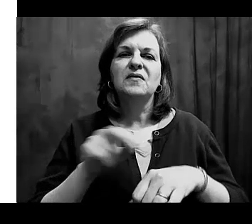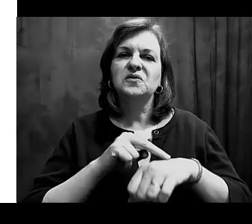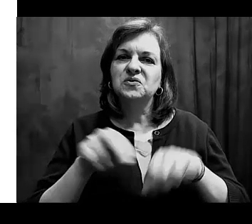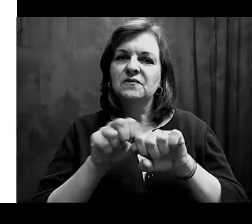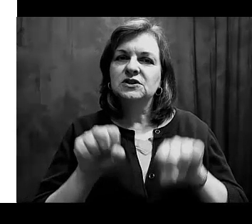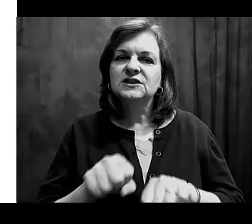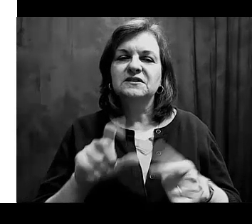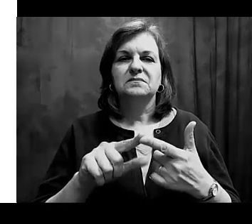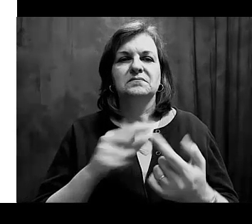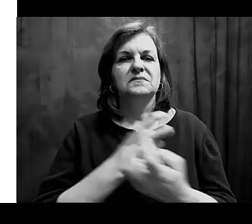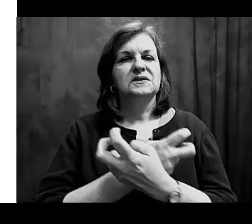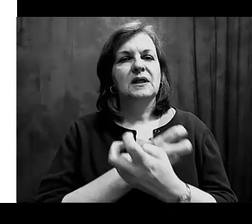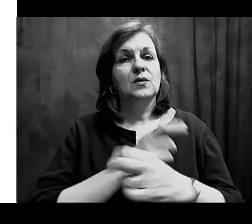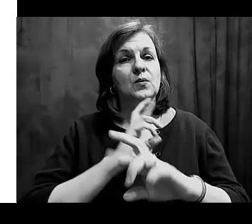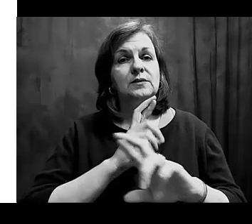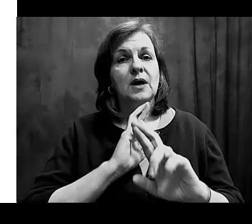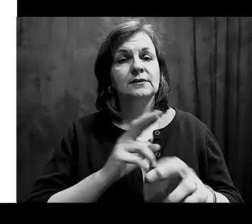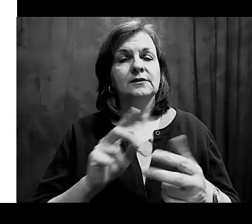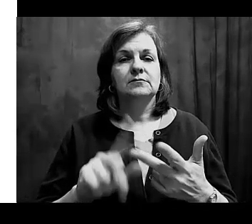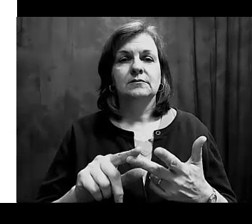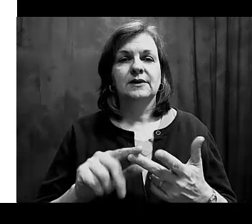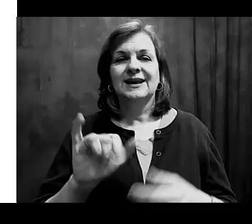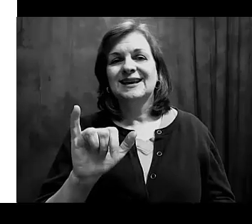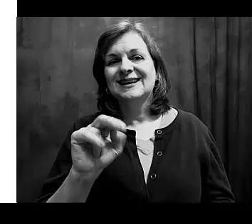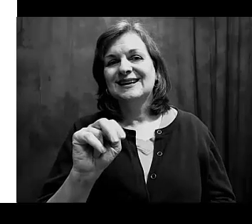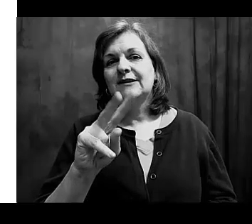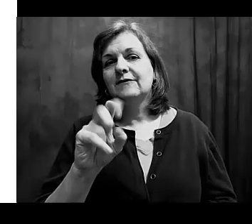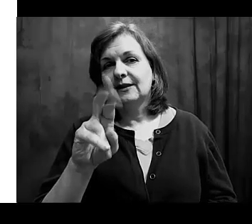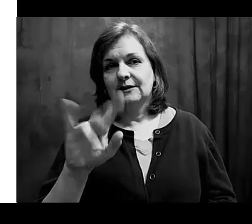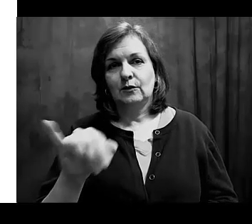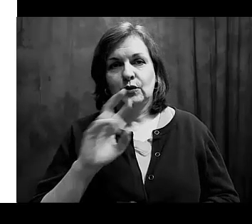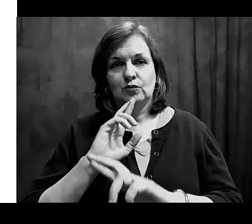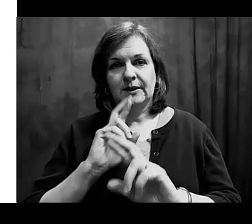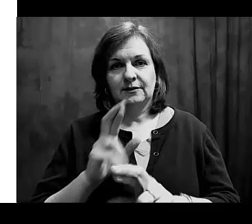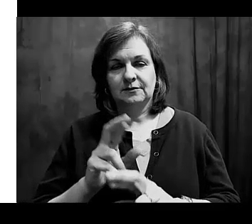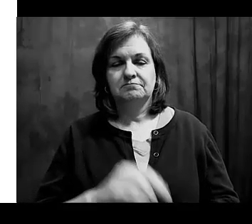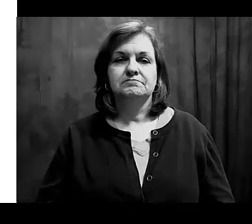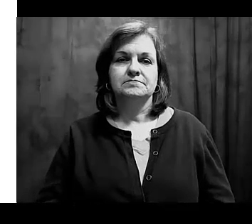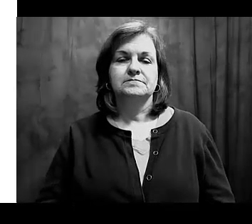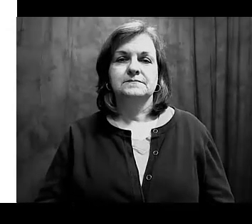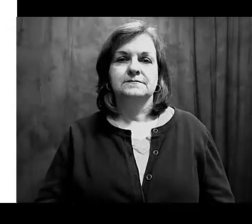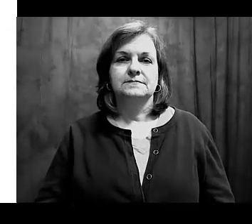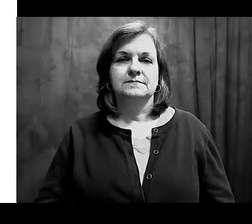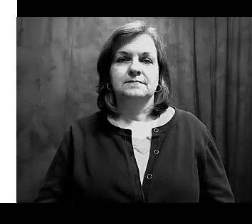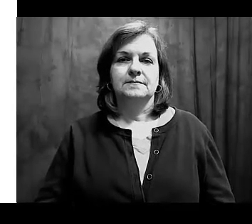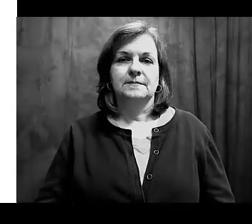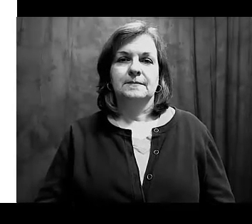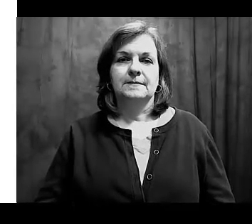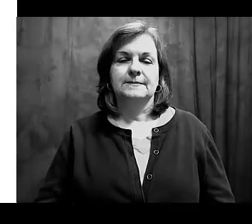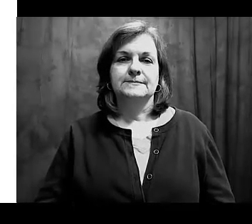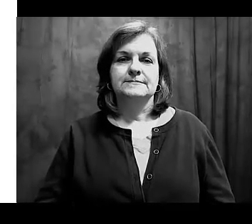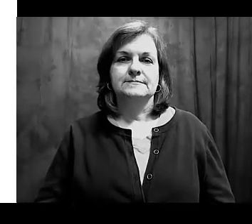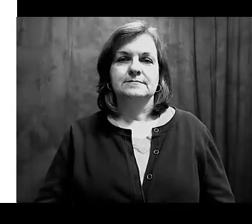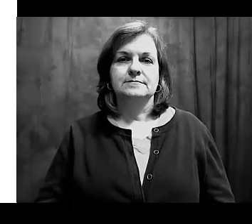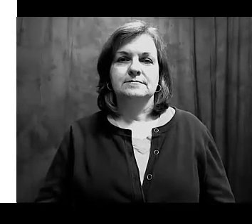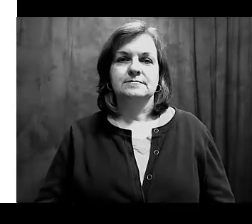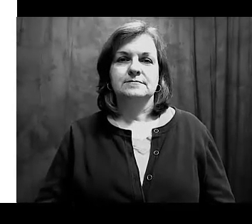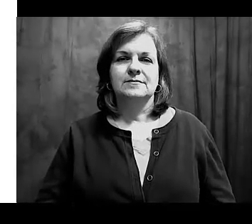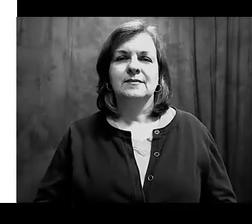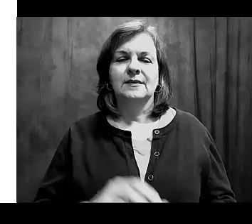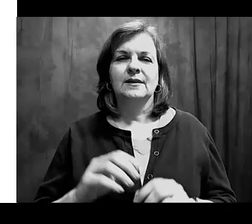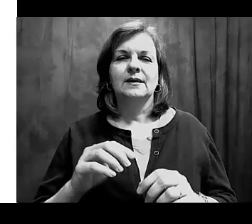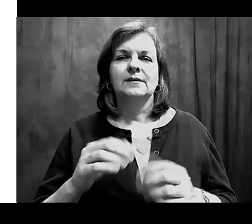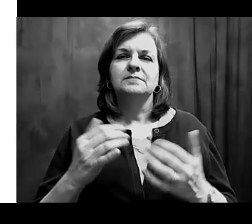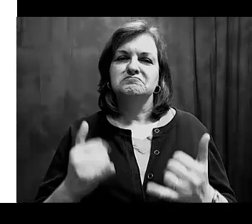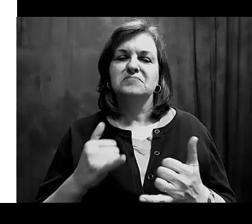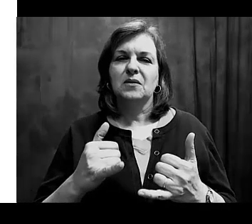You have a working knowledge of your nervous system, your skeletal responses, and your involuntary responses. What we have to